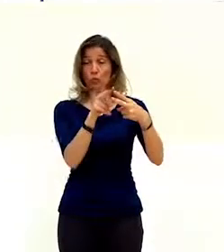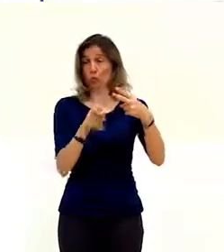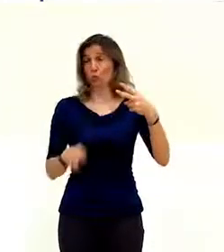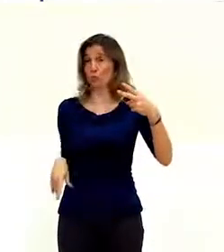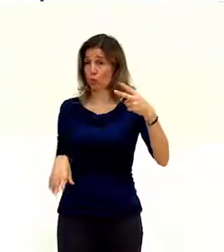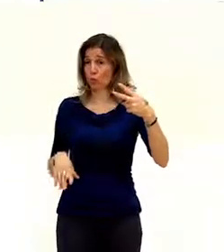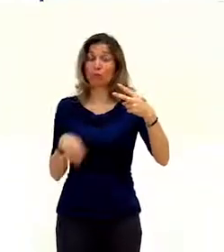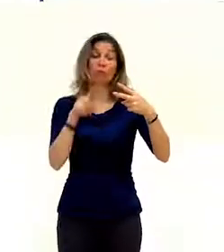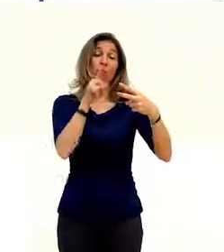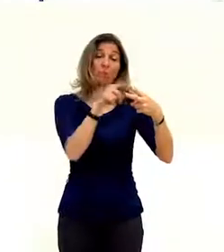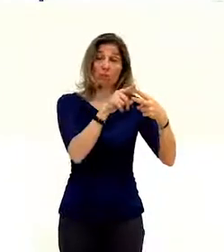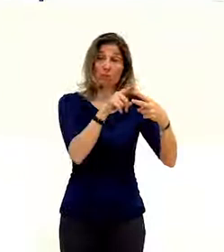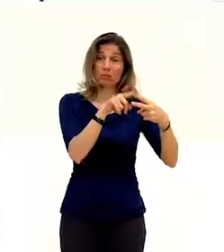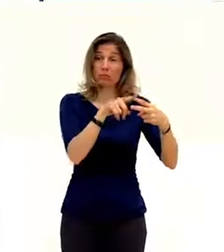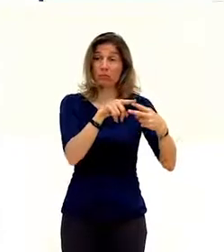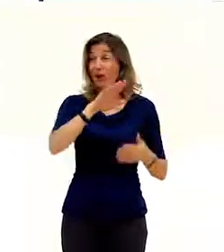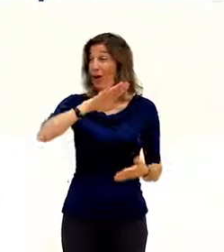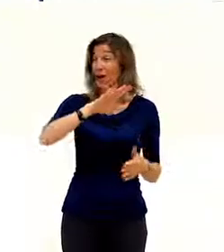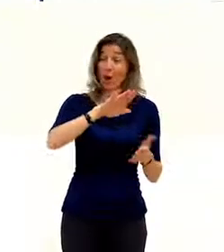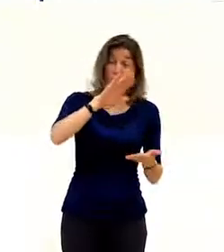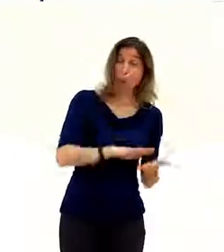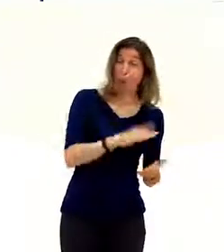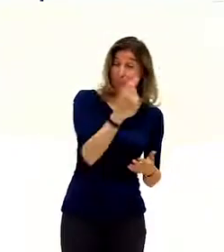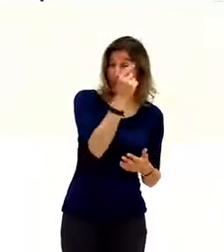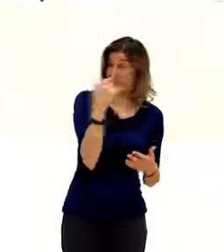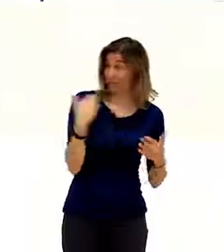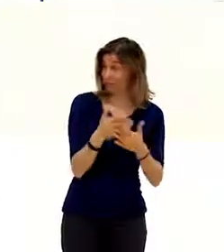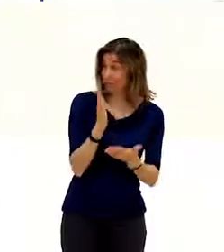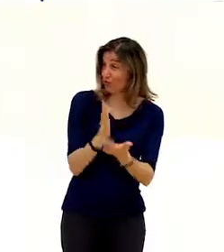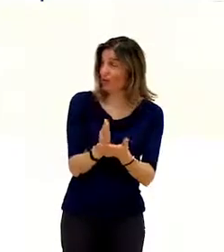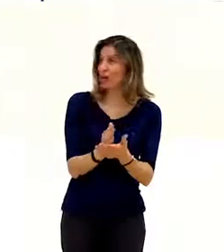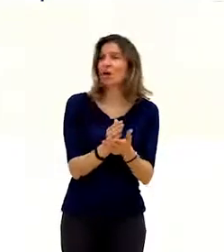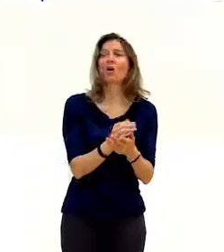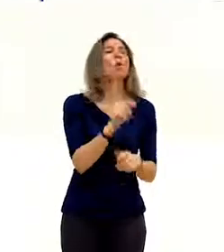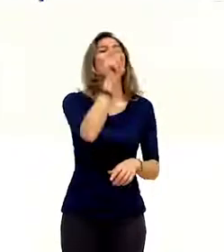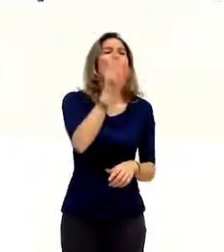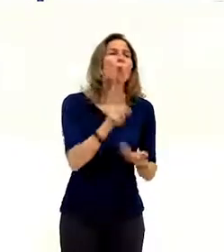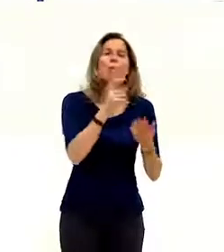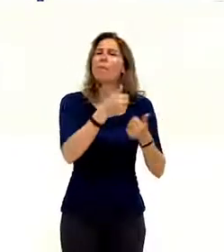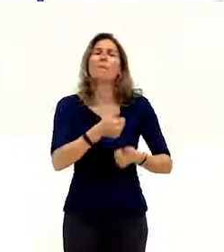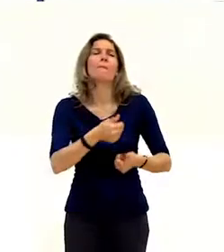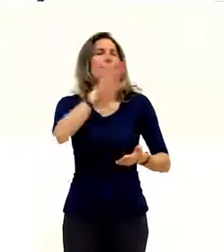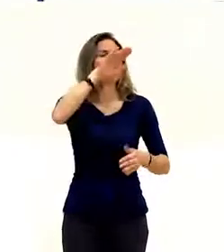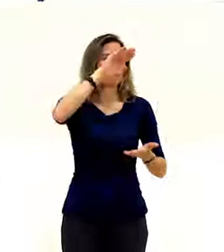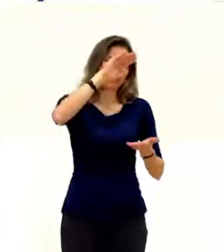One is the lowest price, correct? The cheapest price. Whoever comes with the most